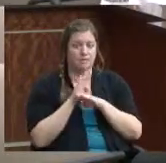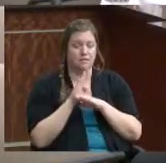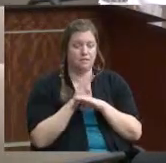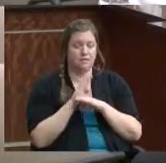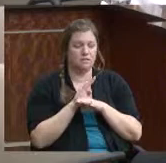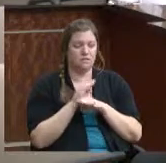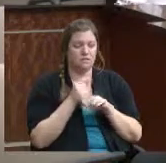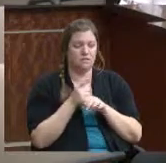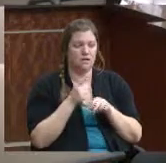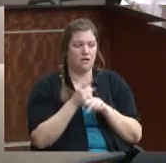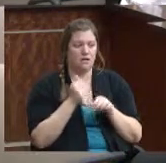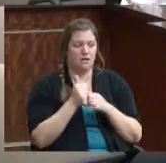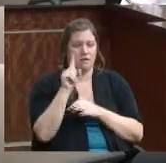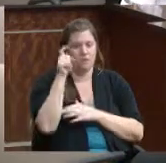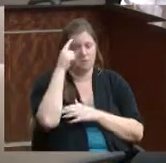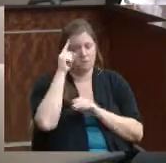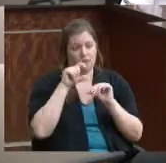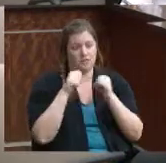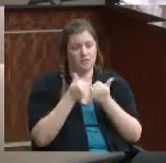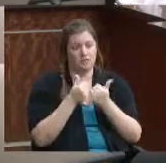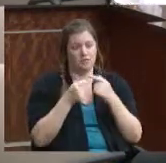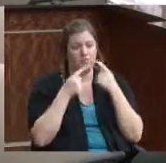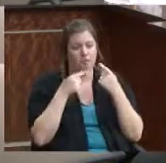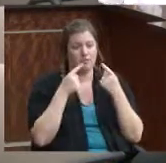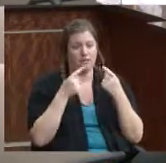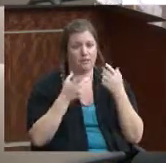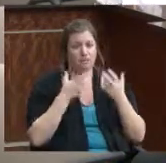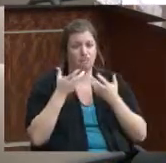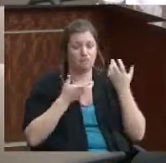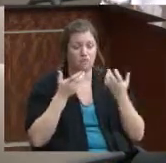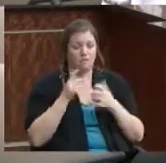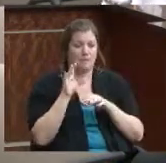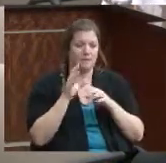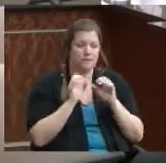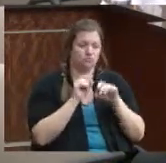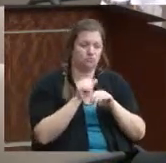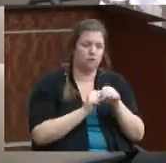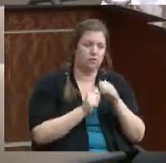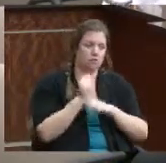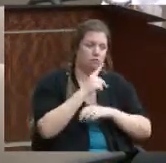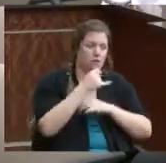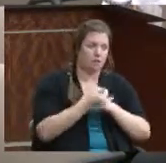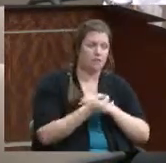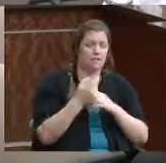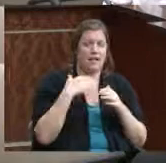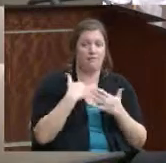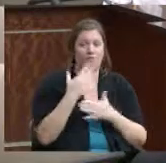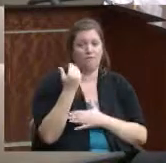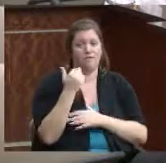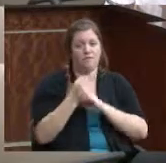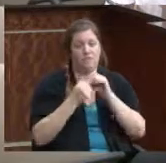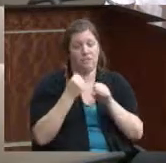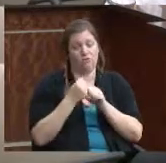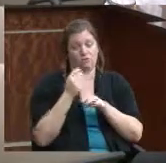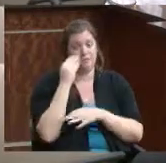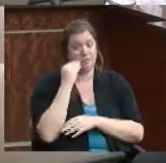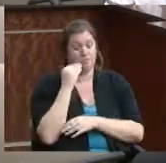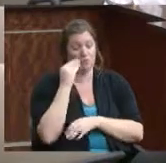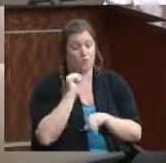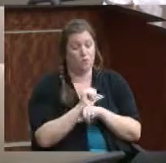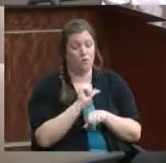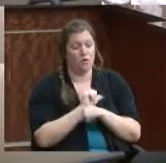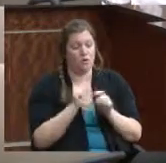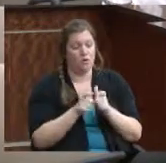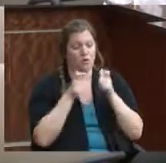regularly consult with government agencies on public outreach regarding construction projects and have over 15 years of experience working